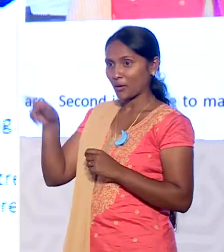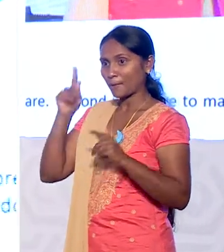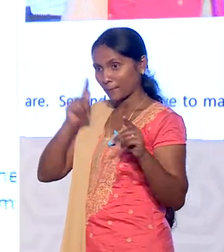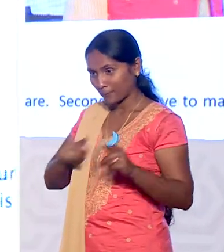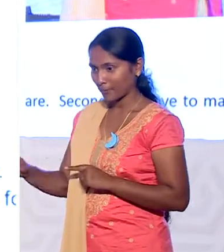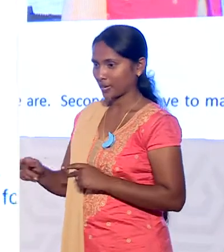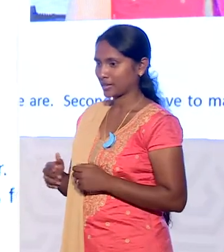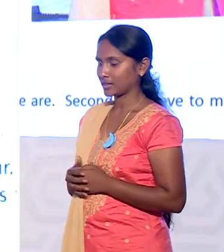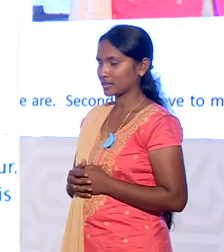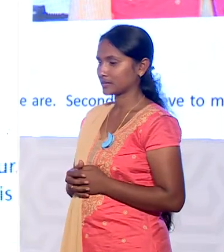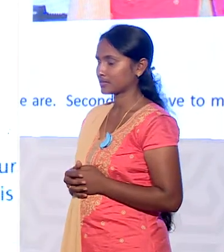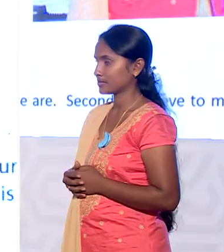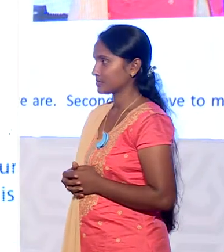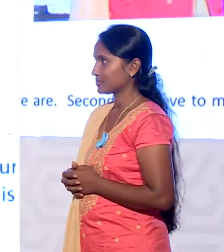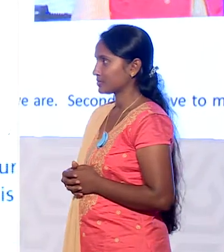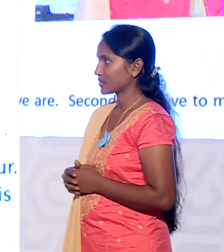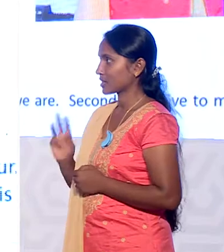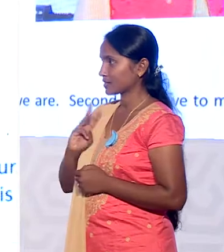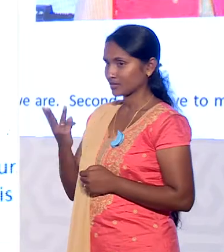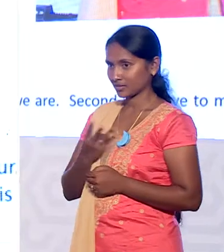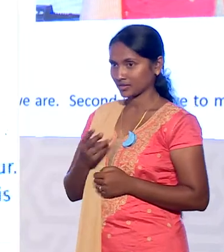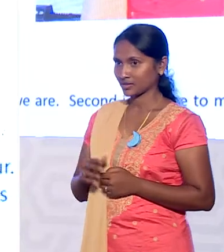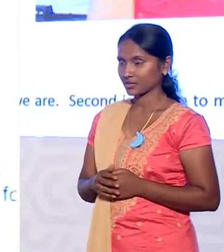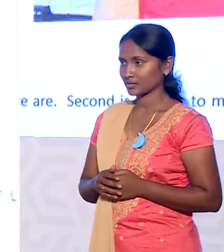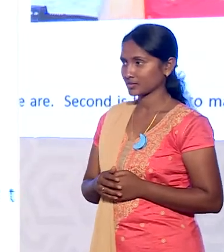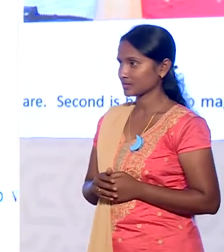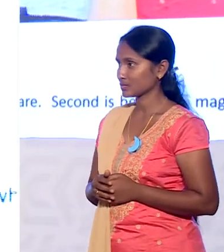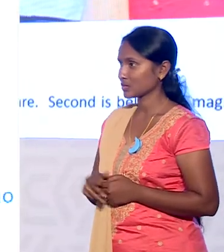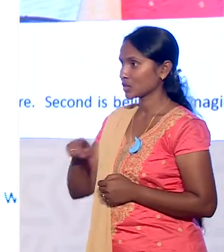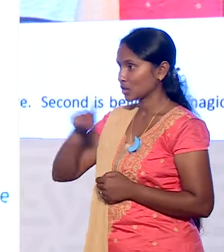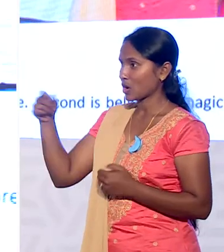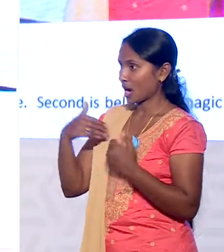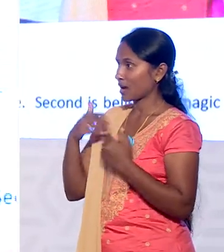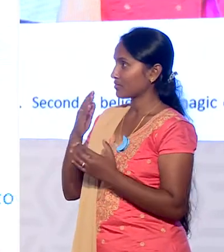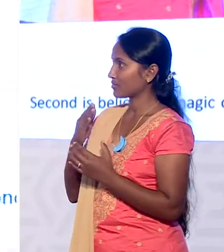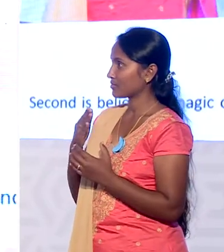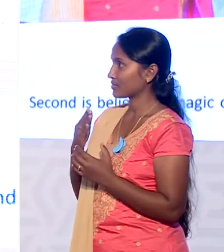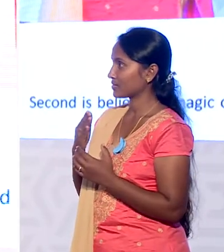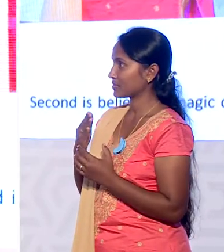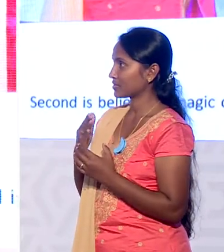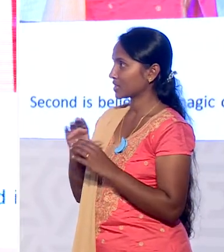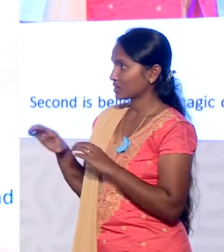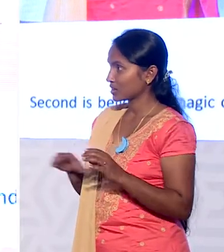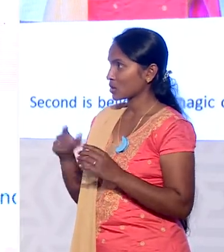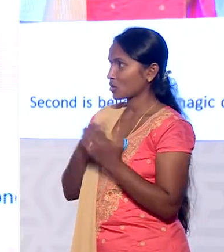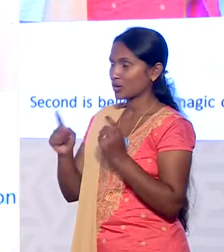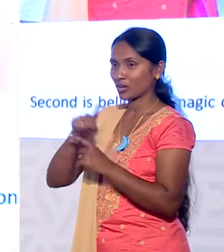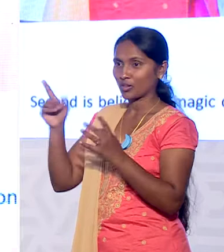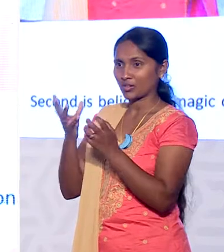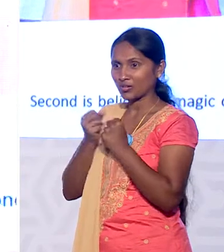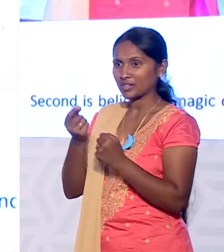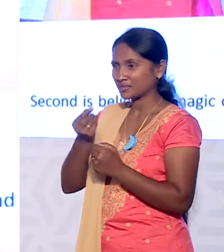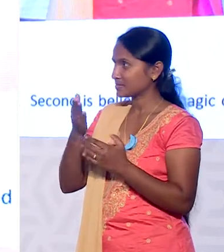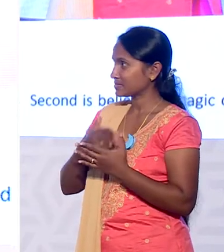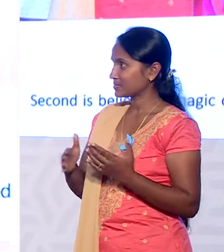be ourselves. Really. You have to absolutely be yourself and have that courage and take all the bits of you, the